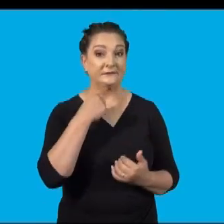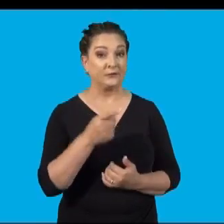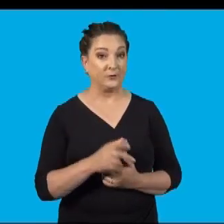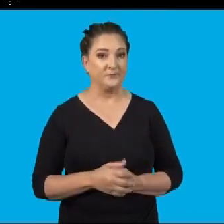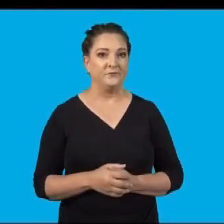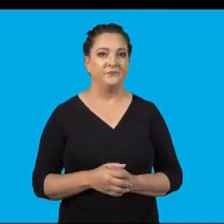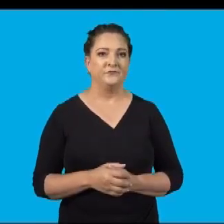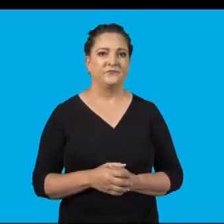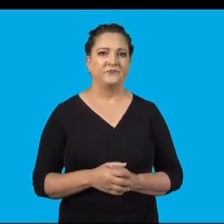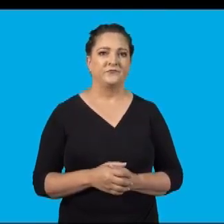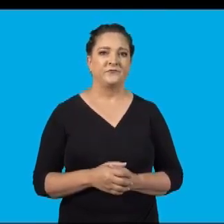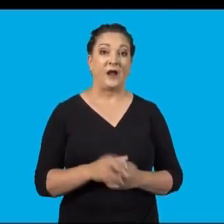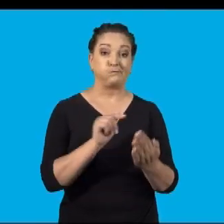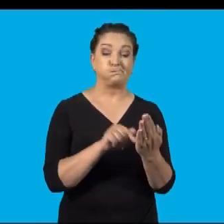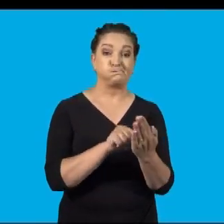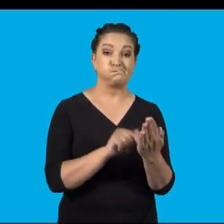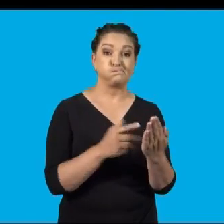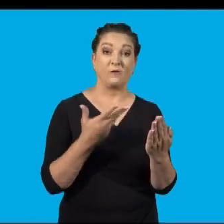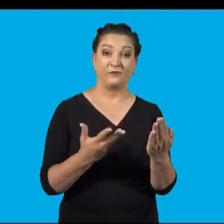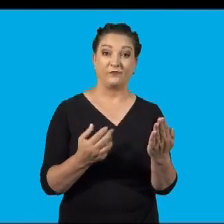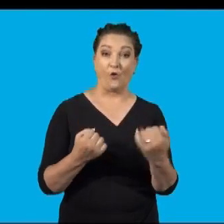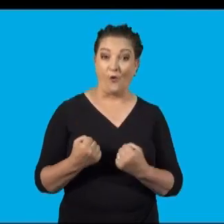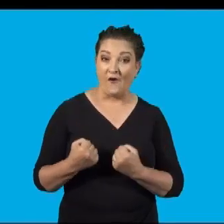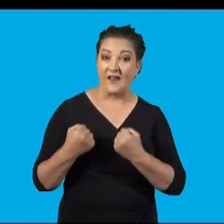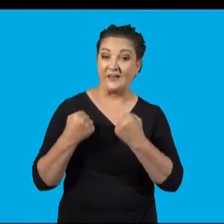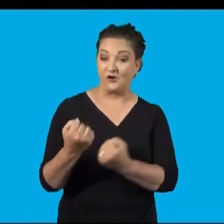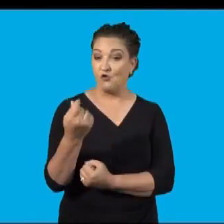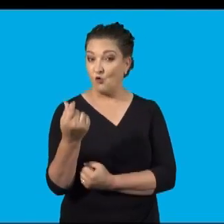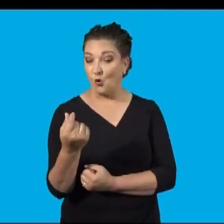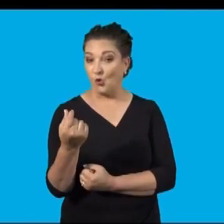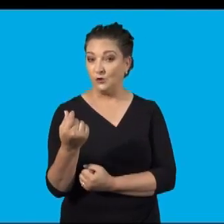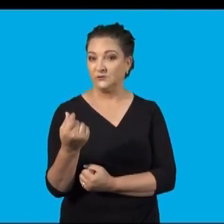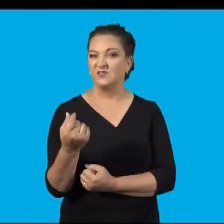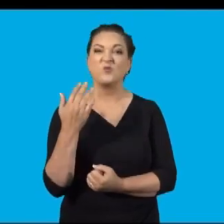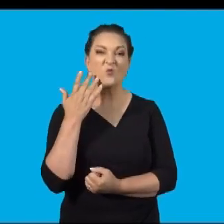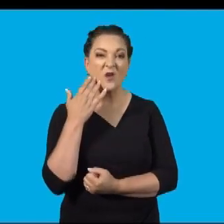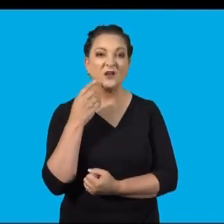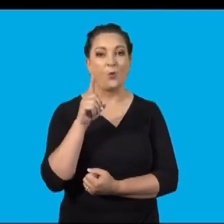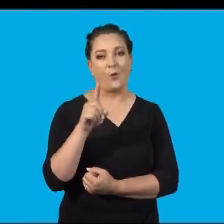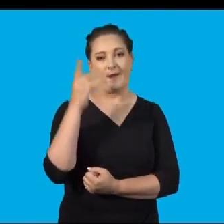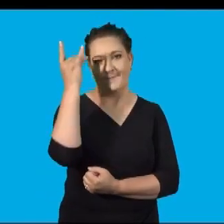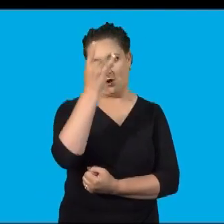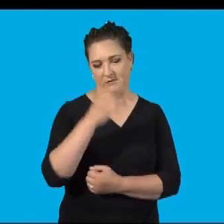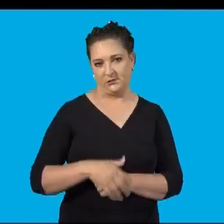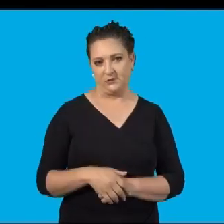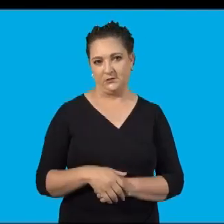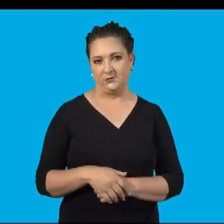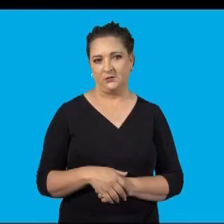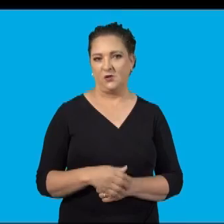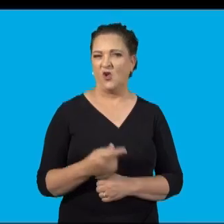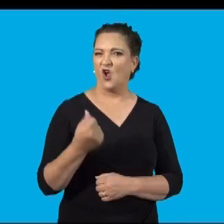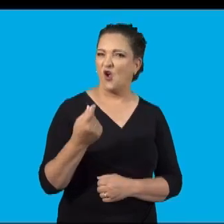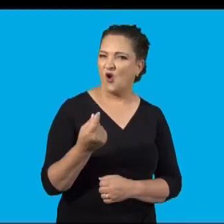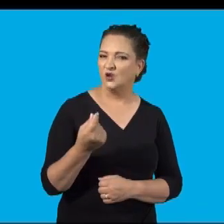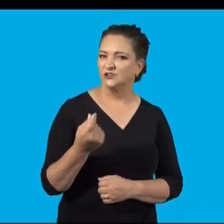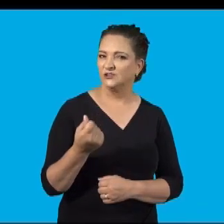it says, calculate the following: the cost price of vehicles on 1 March. Cost price of vehicles on